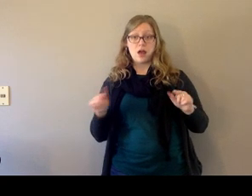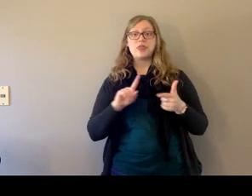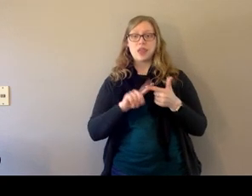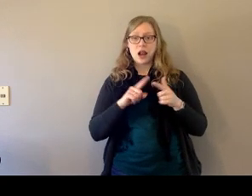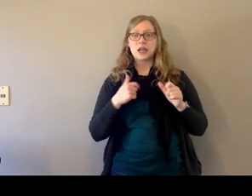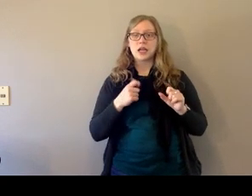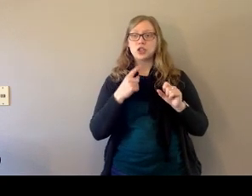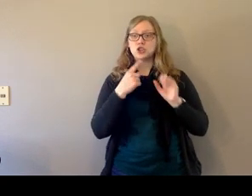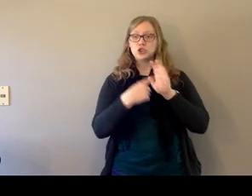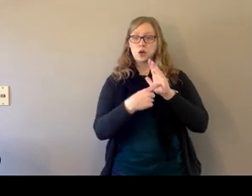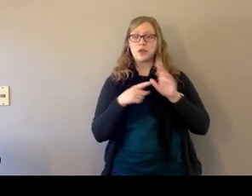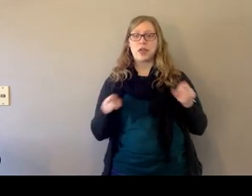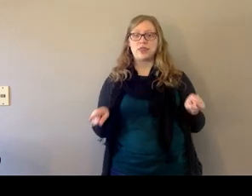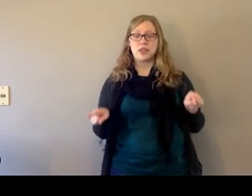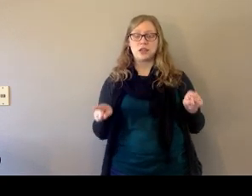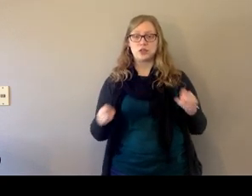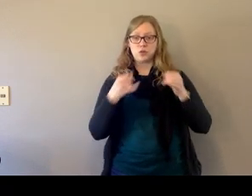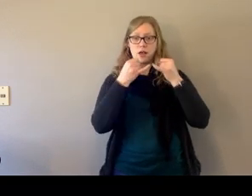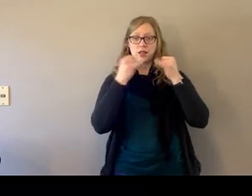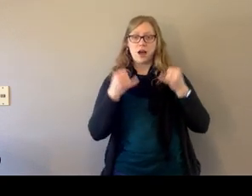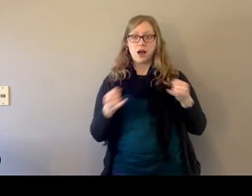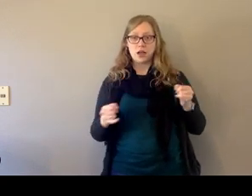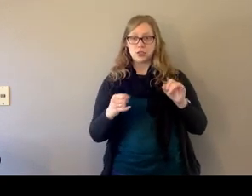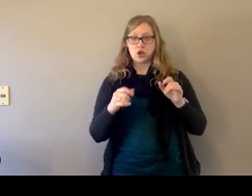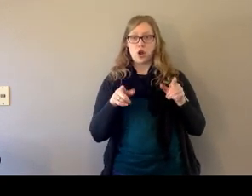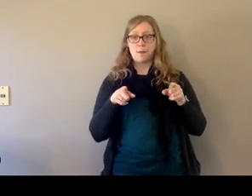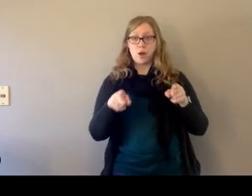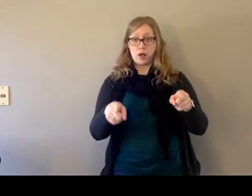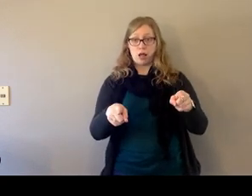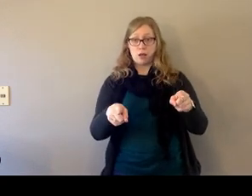slide, and I will show you on there.